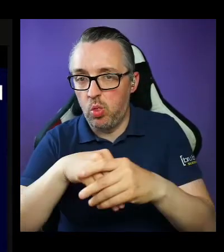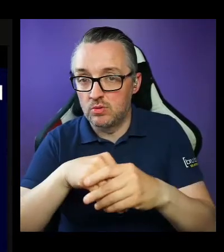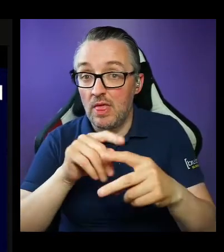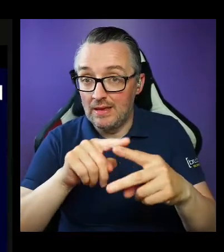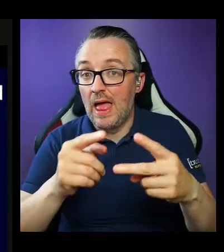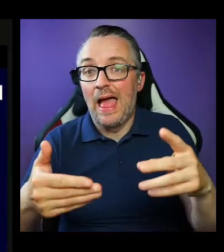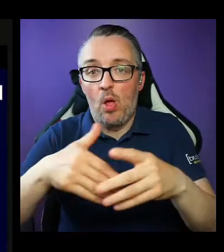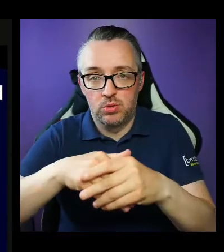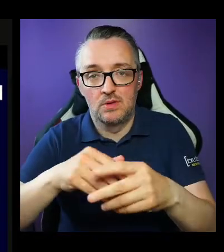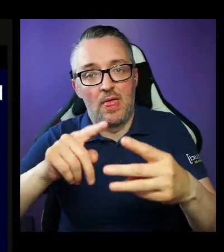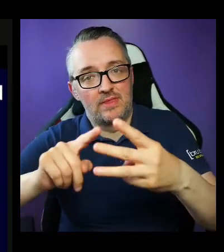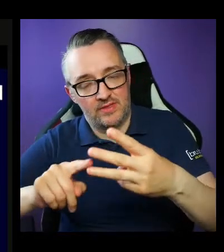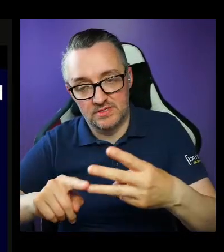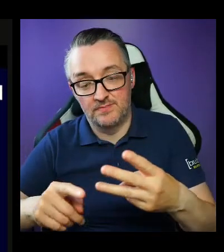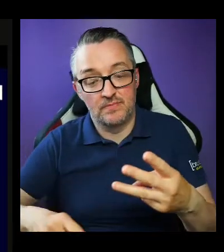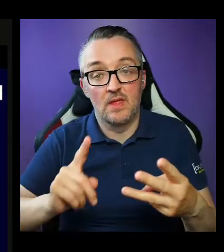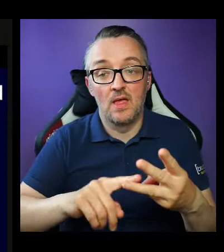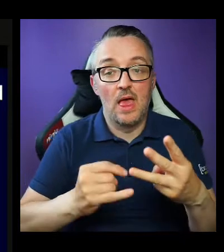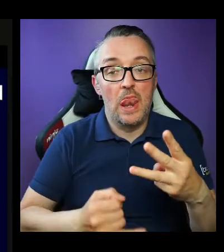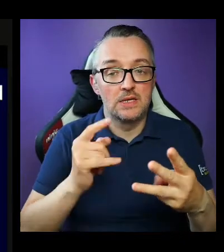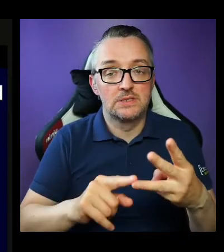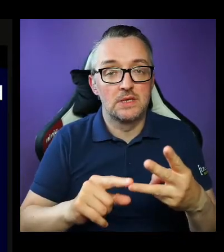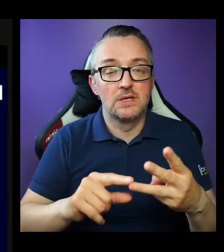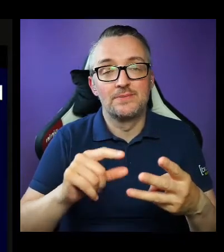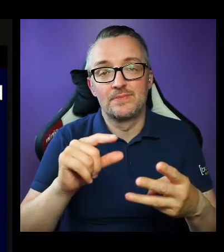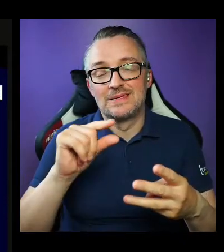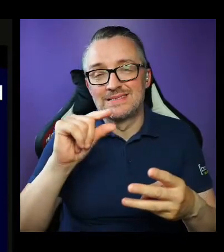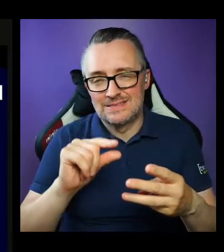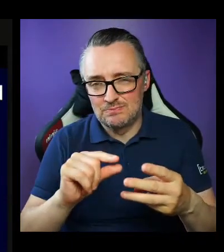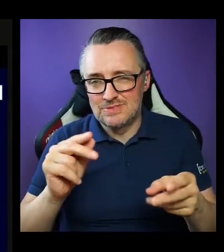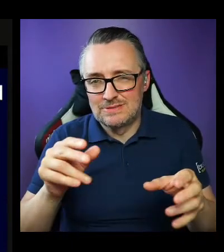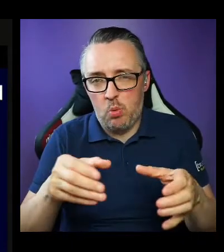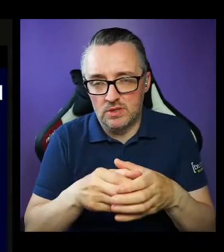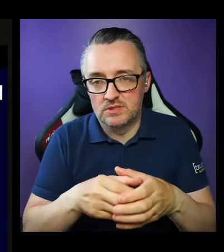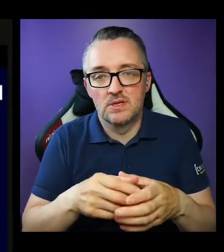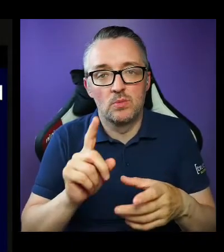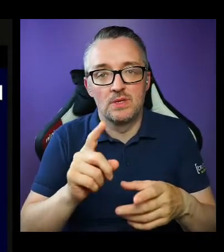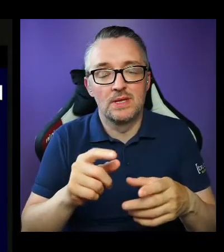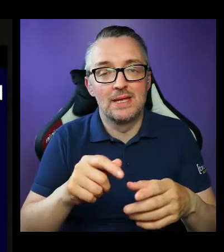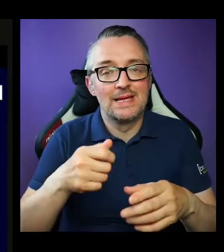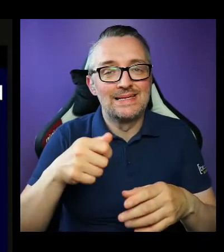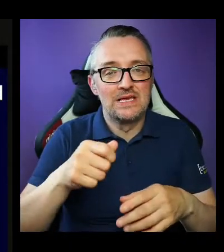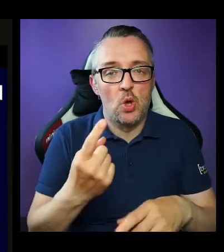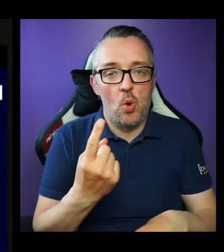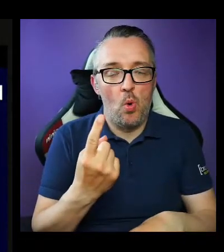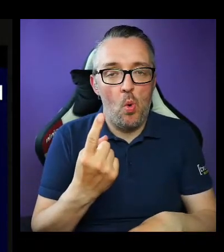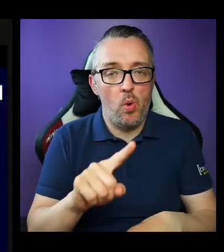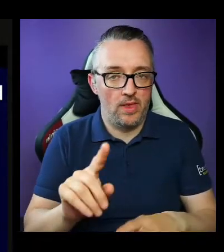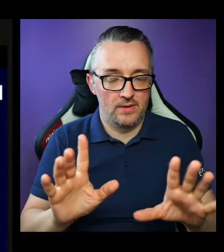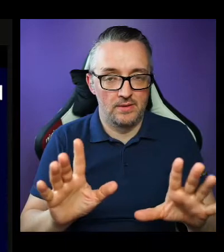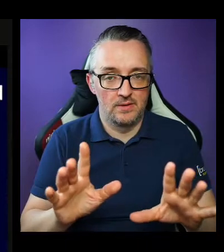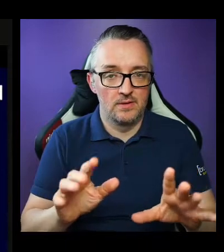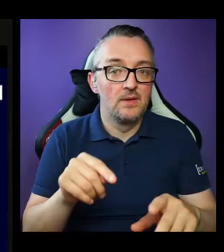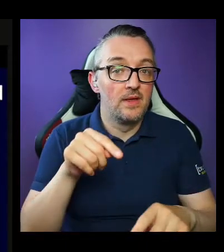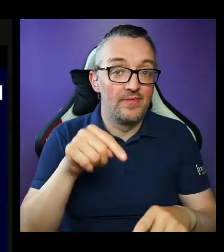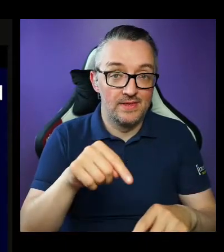projected table. And then the smallest projection that you can make is keys only. And that one, of